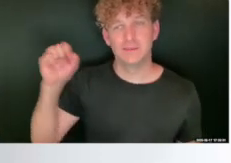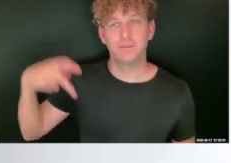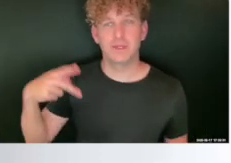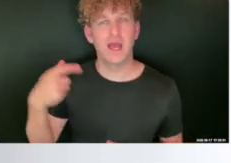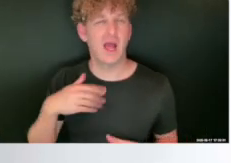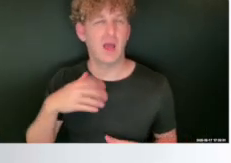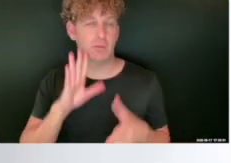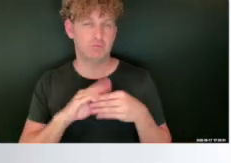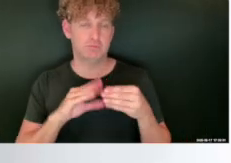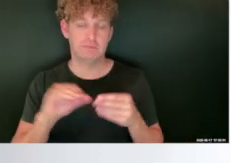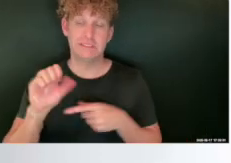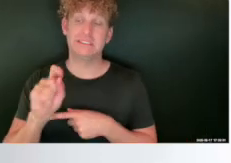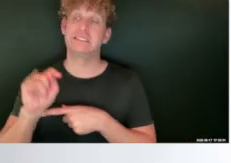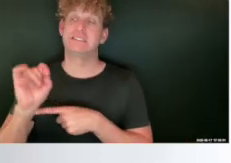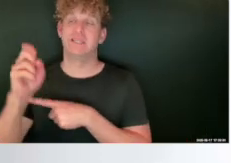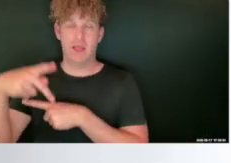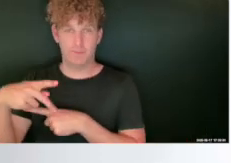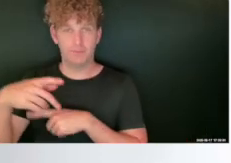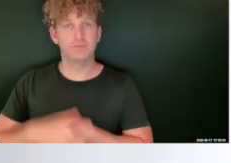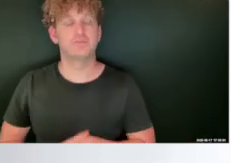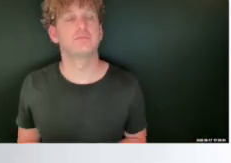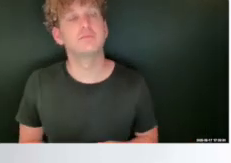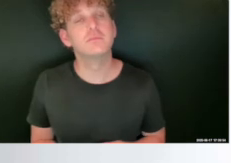for applications I had mentioned earlier.